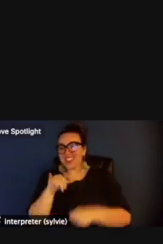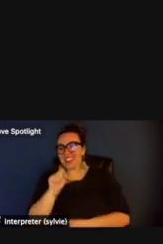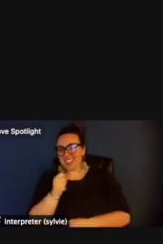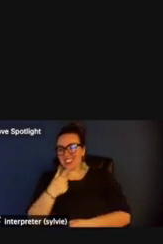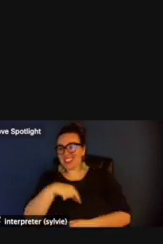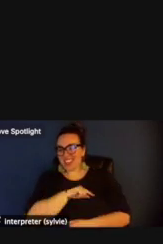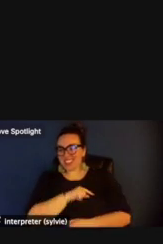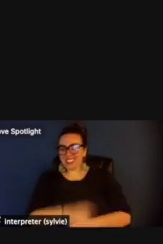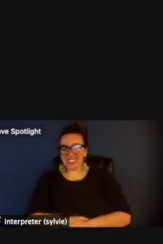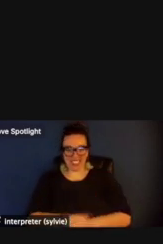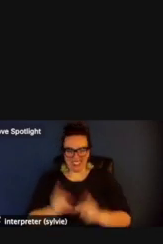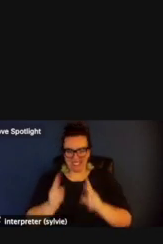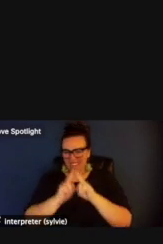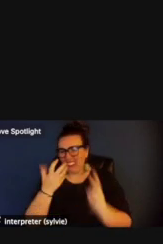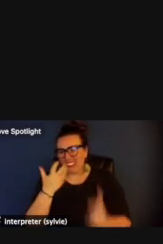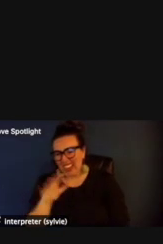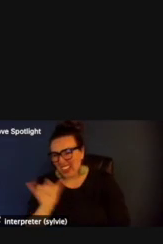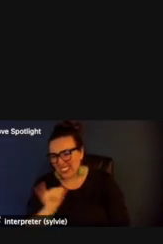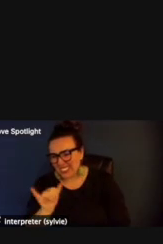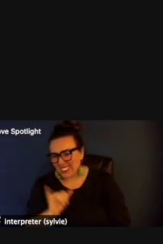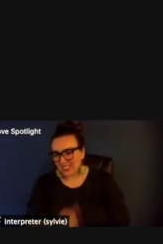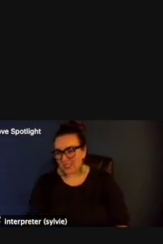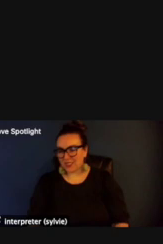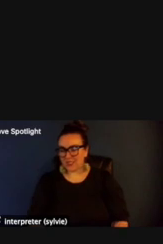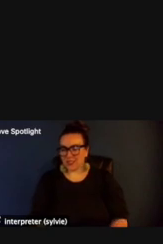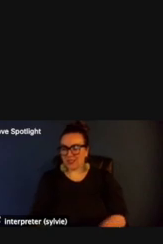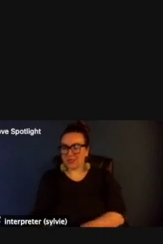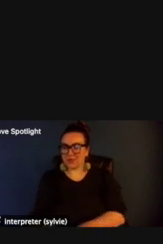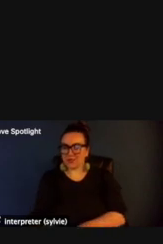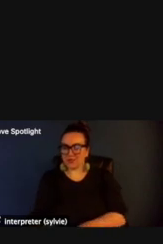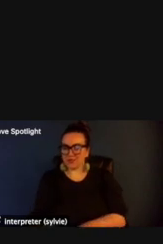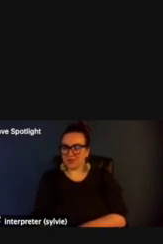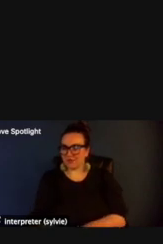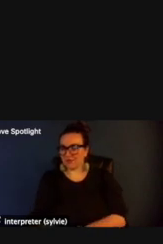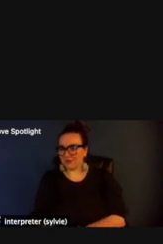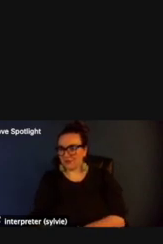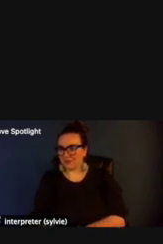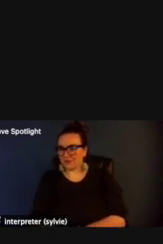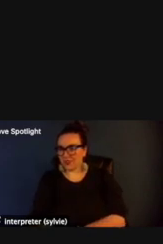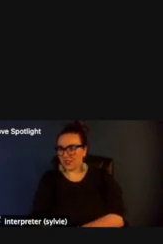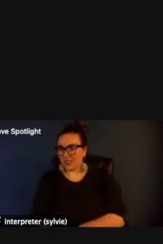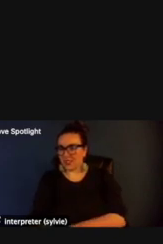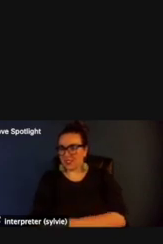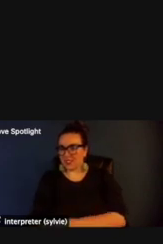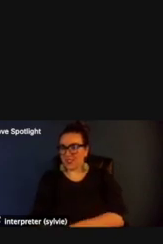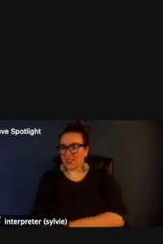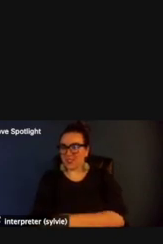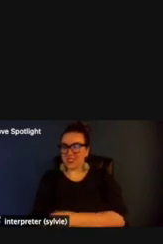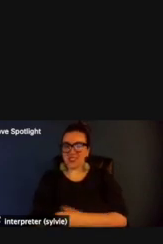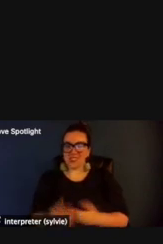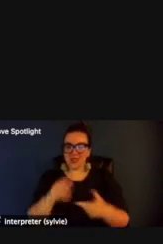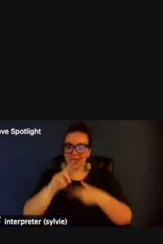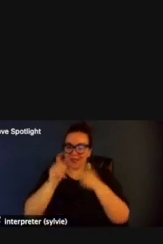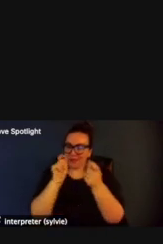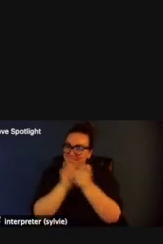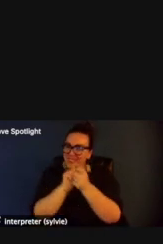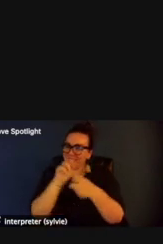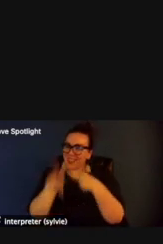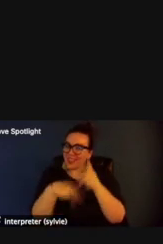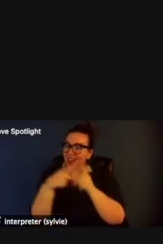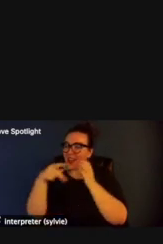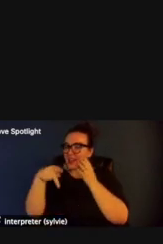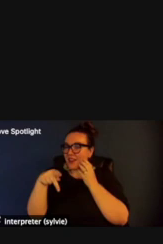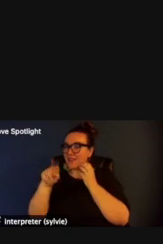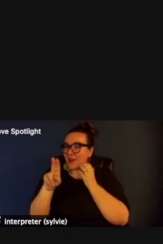there, Greg. So what's there's a form of puppetry in Vietnam